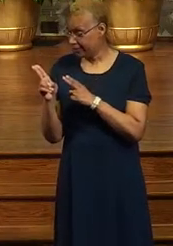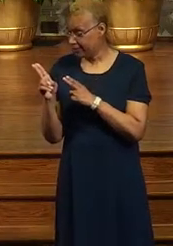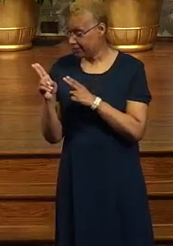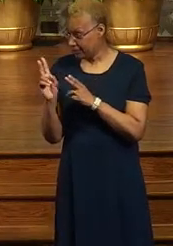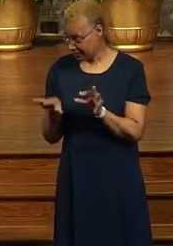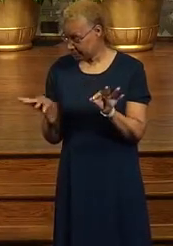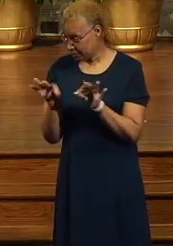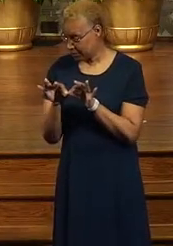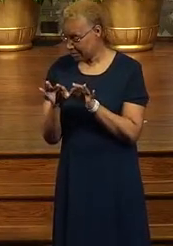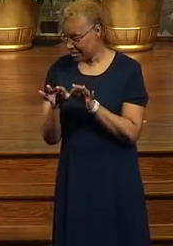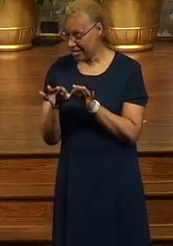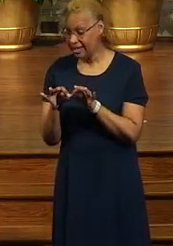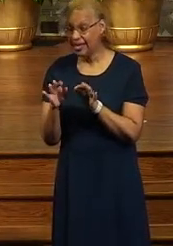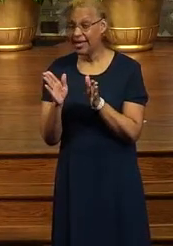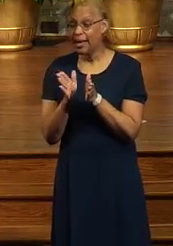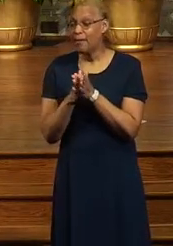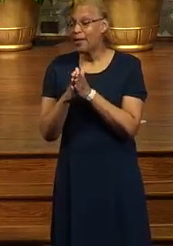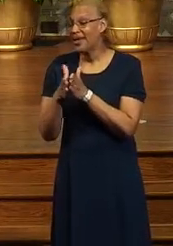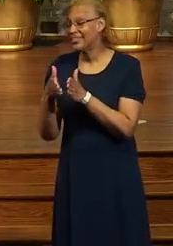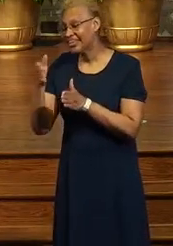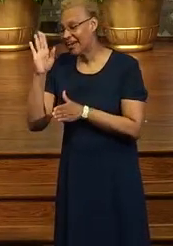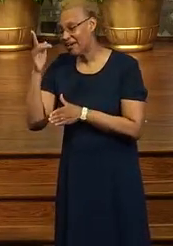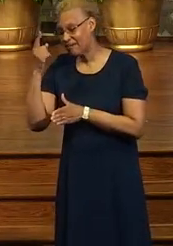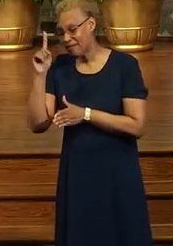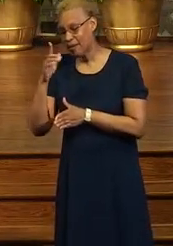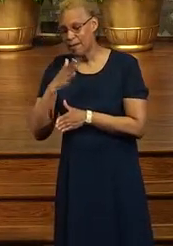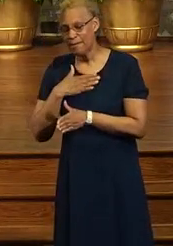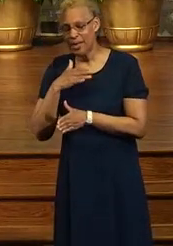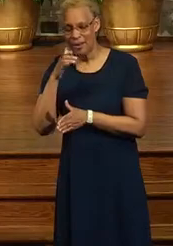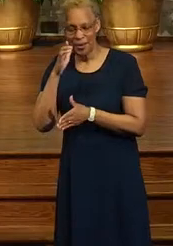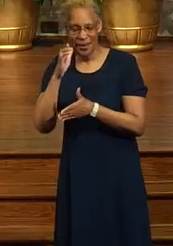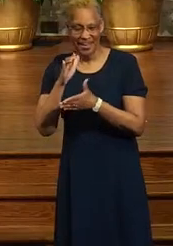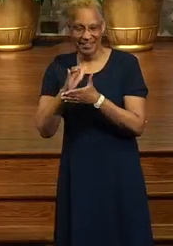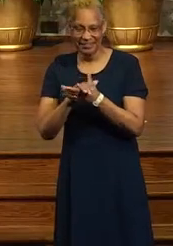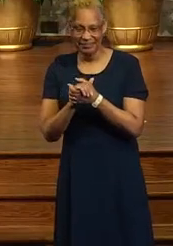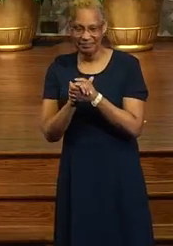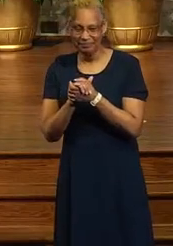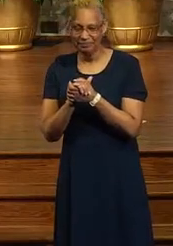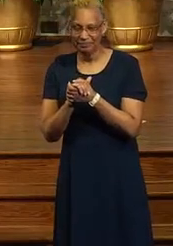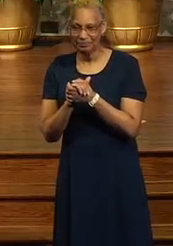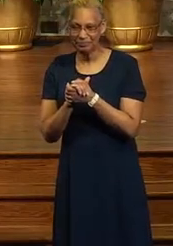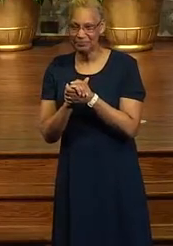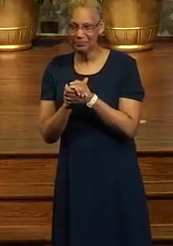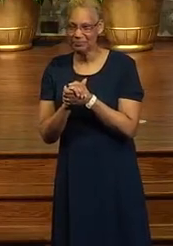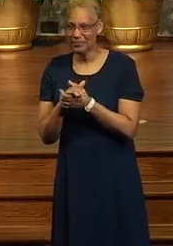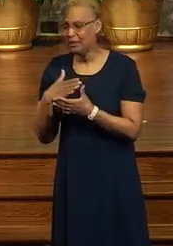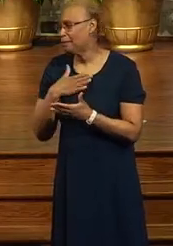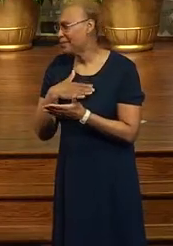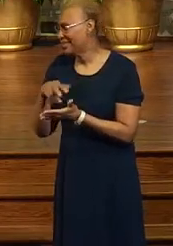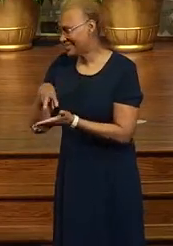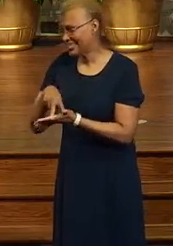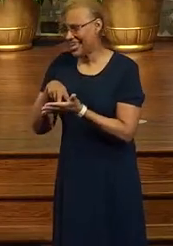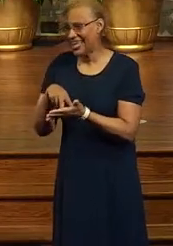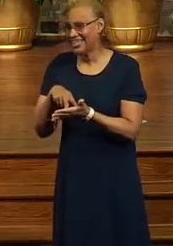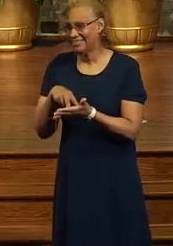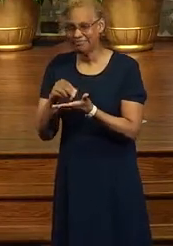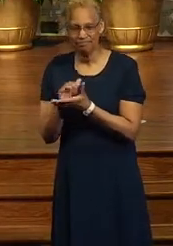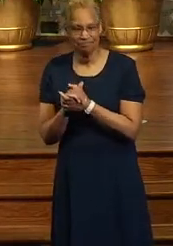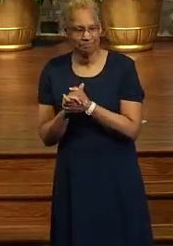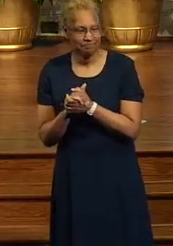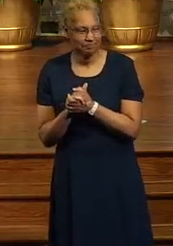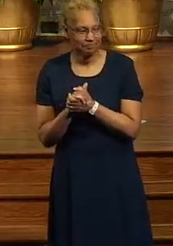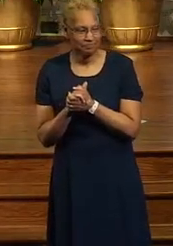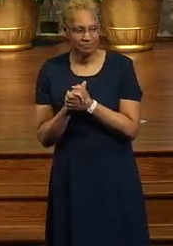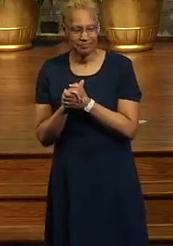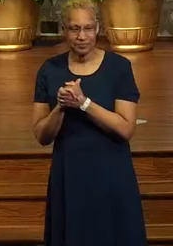I praise God for my rose that's over there. Baby, please just stand just for a brief moment.